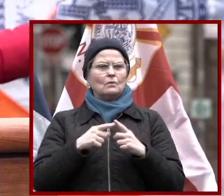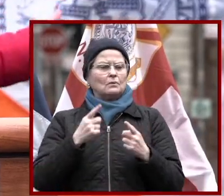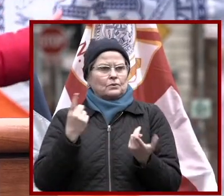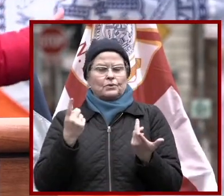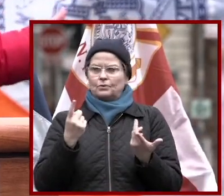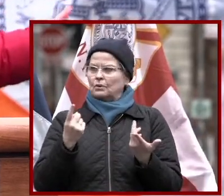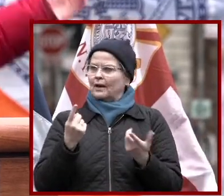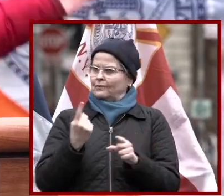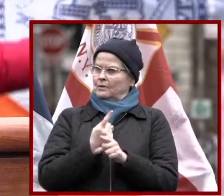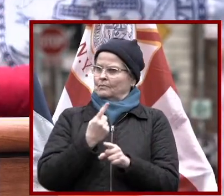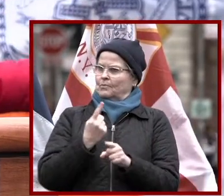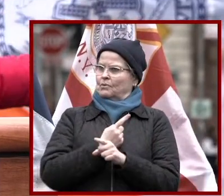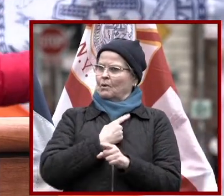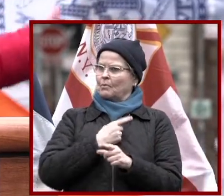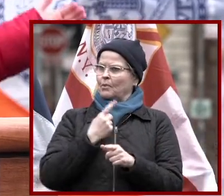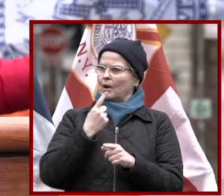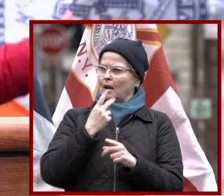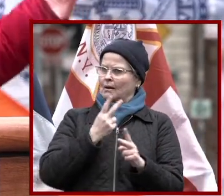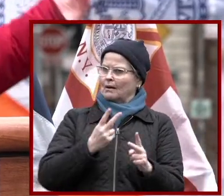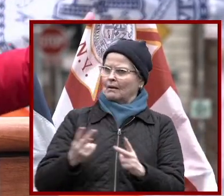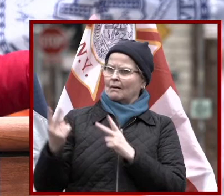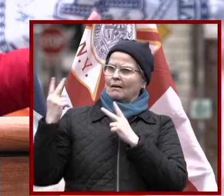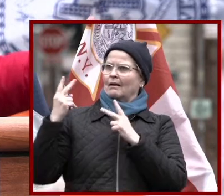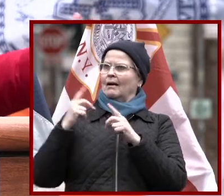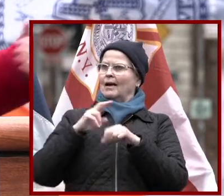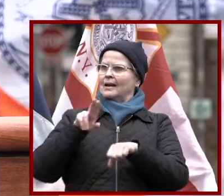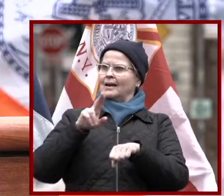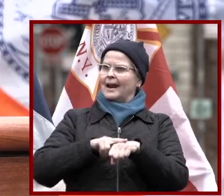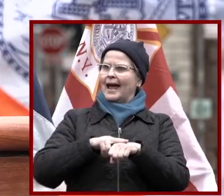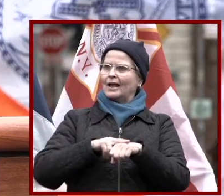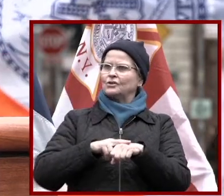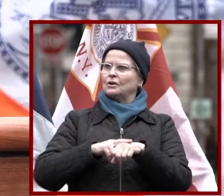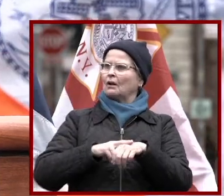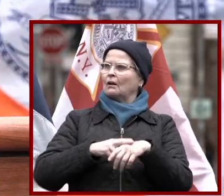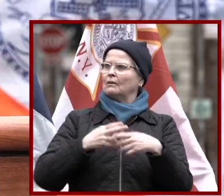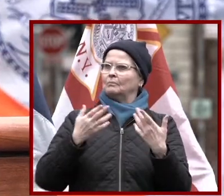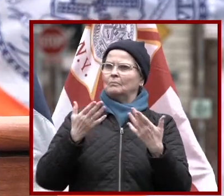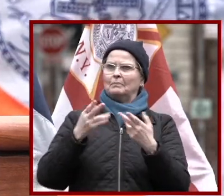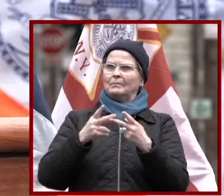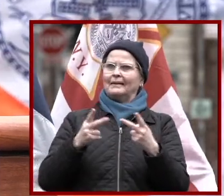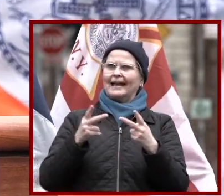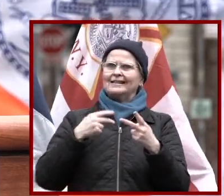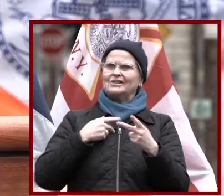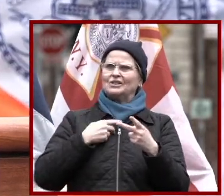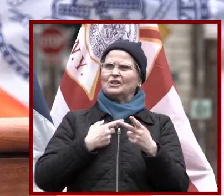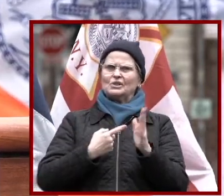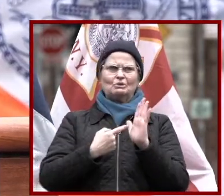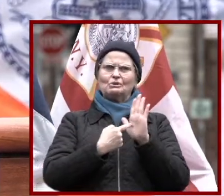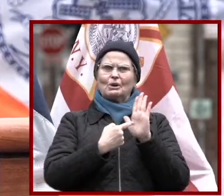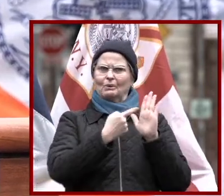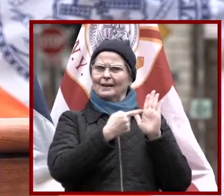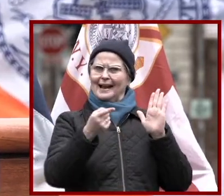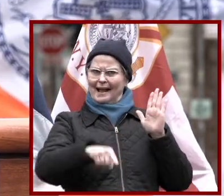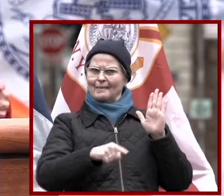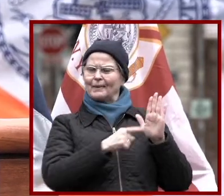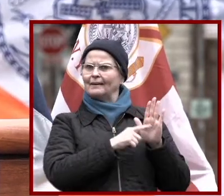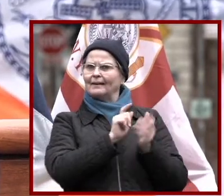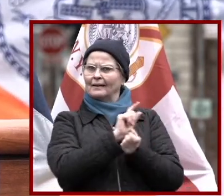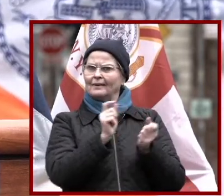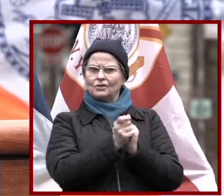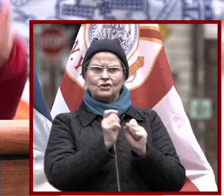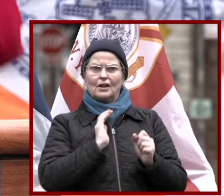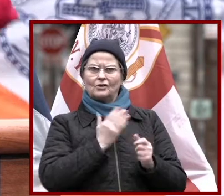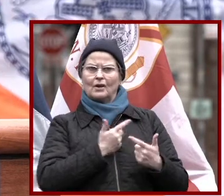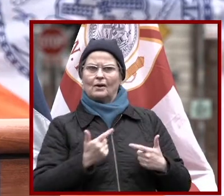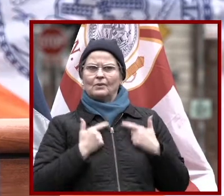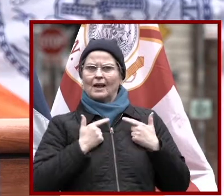wanted to have some sort of a national monument to say, this happened. This changed our lives. This changed